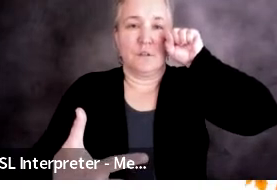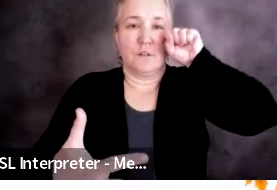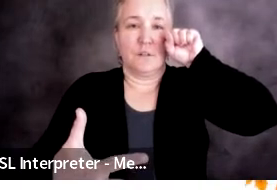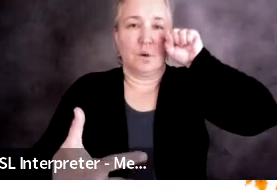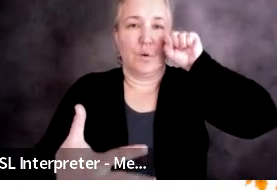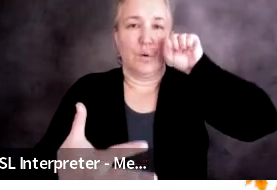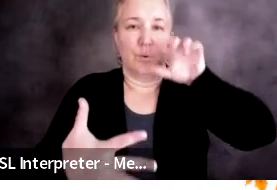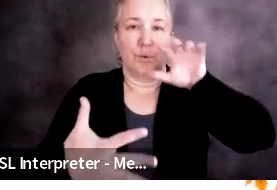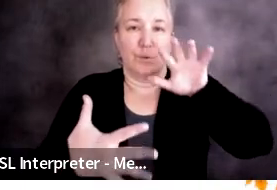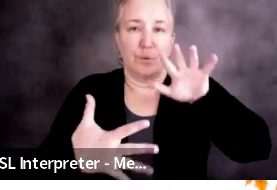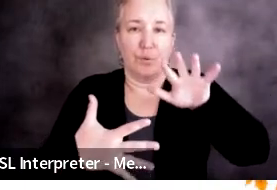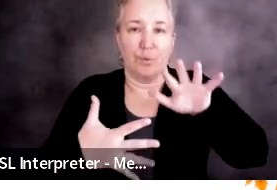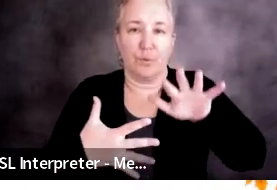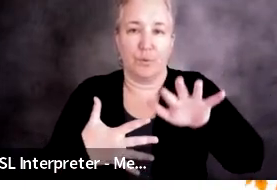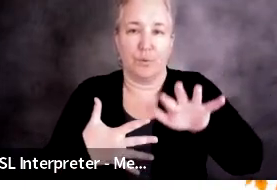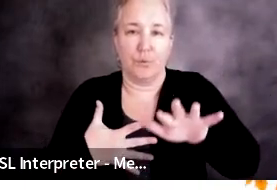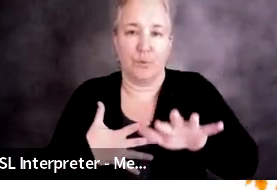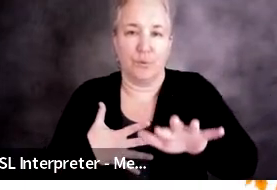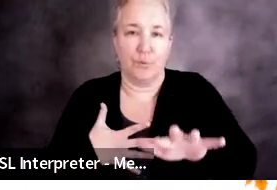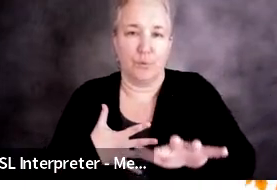And breathe out.